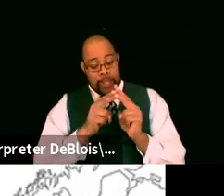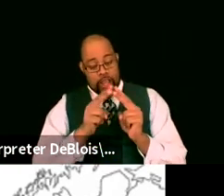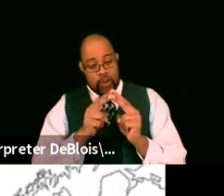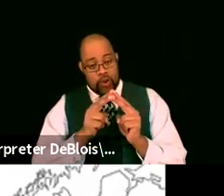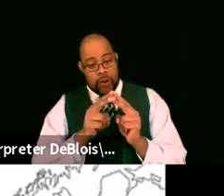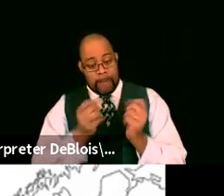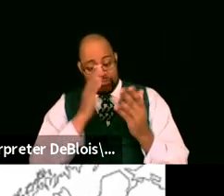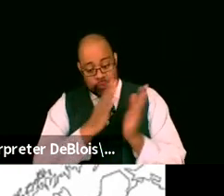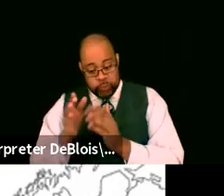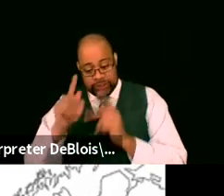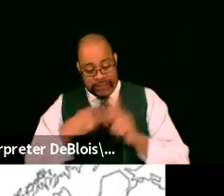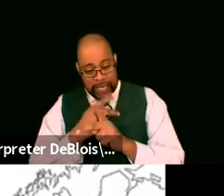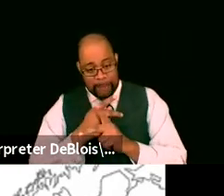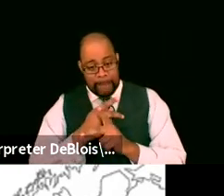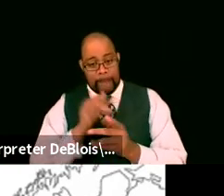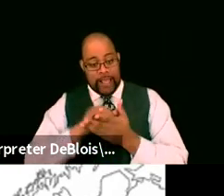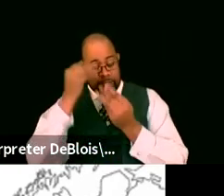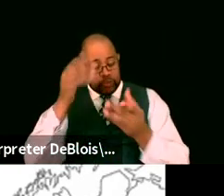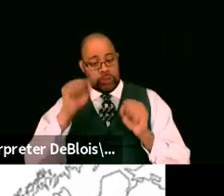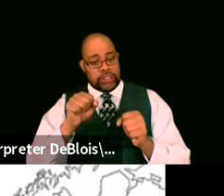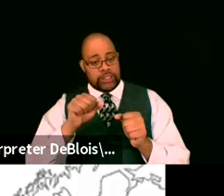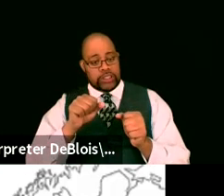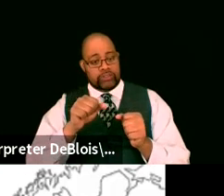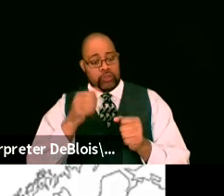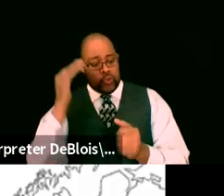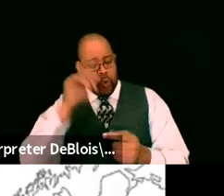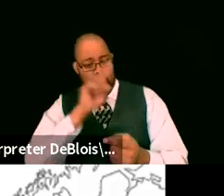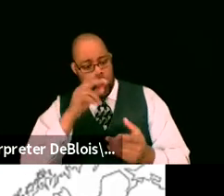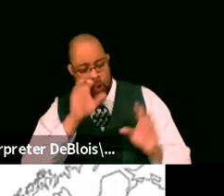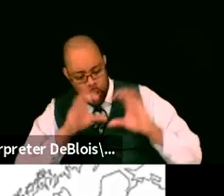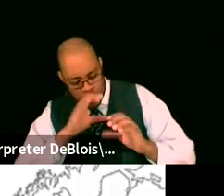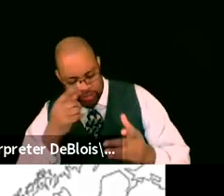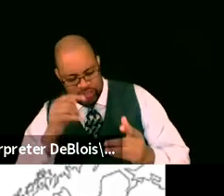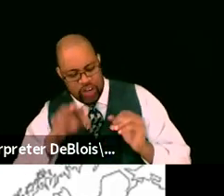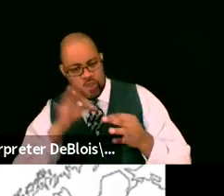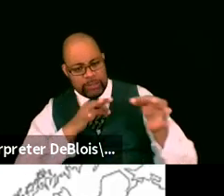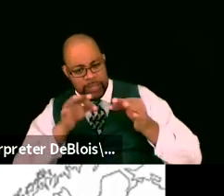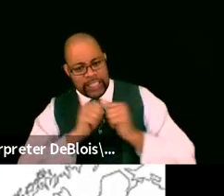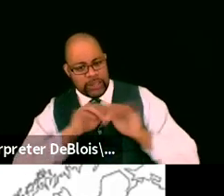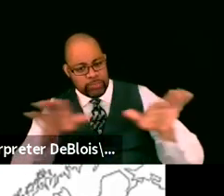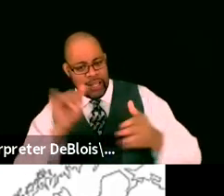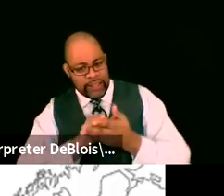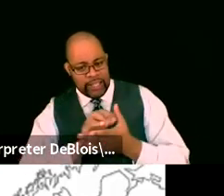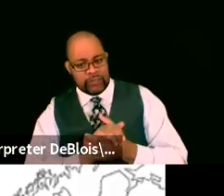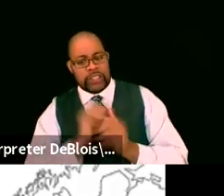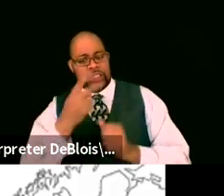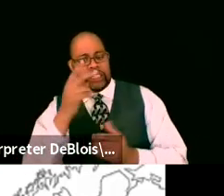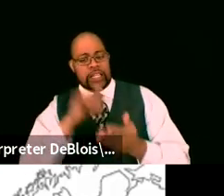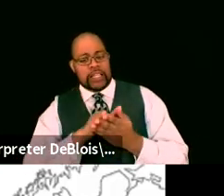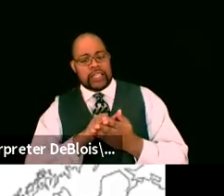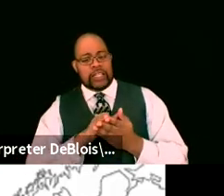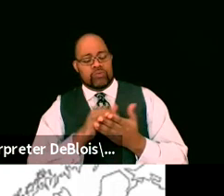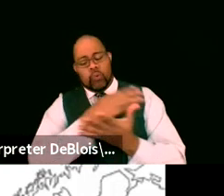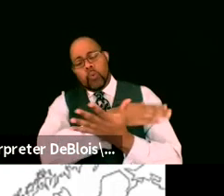sequence typing with good epidemiological data, you can start to know where to look to try and explain the spread of some of these isolates. As you can see, there's quite a